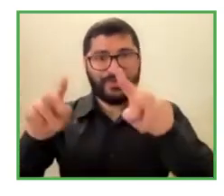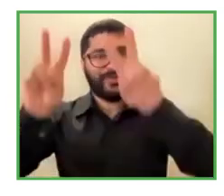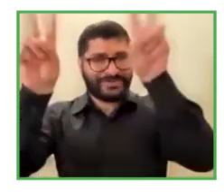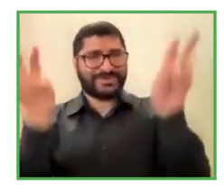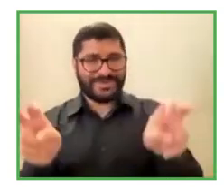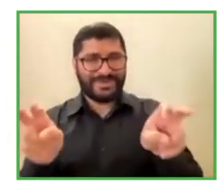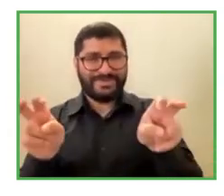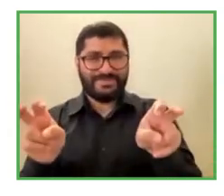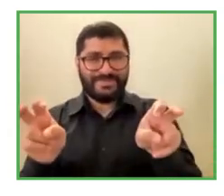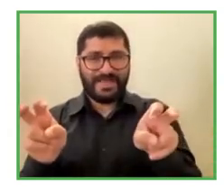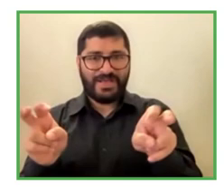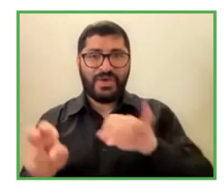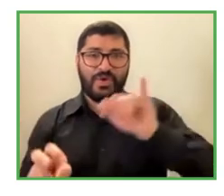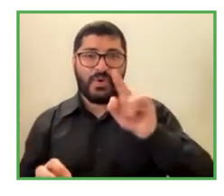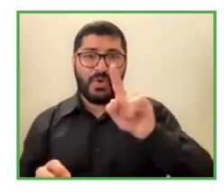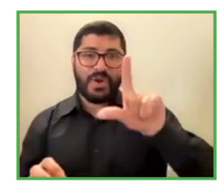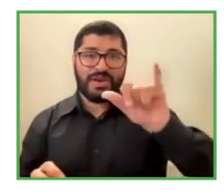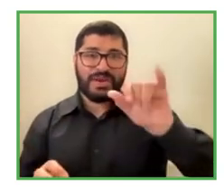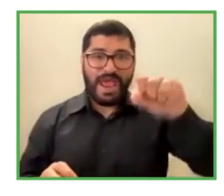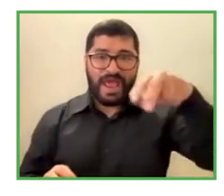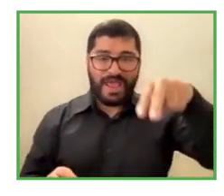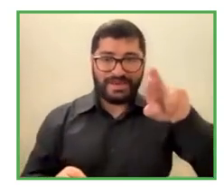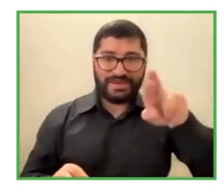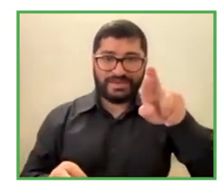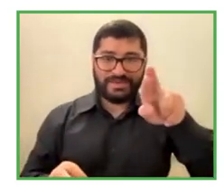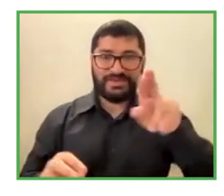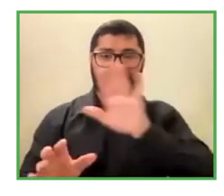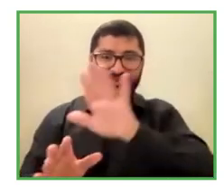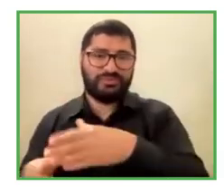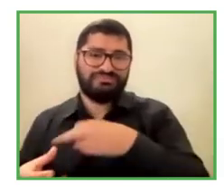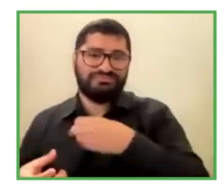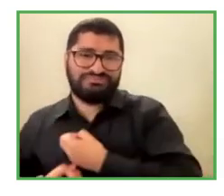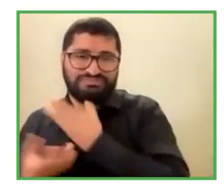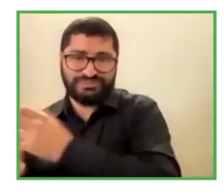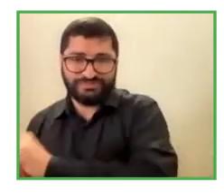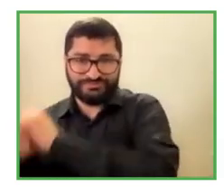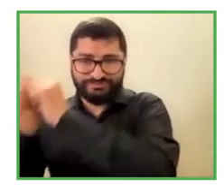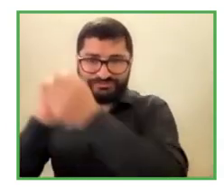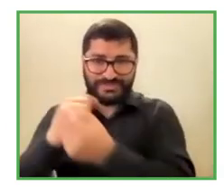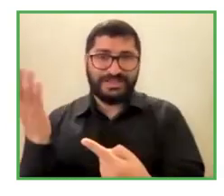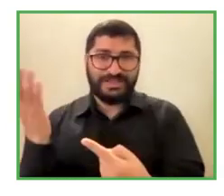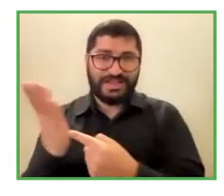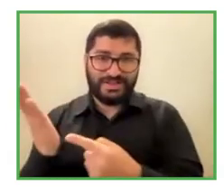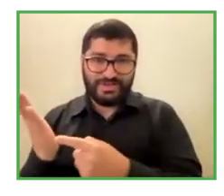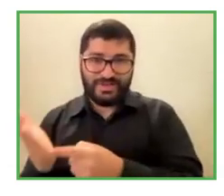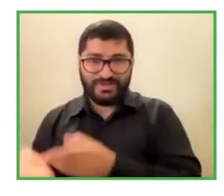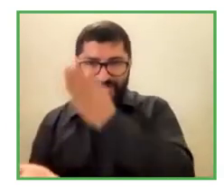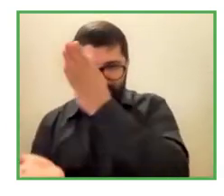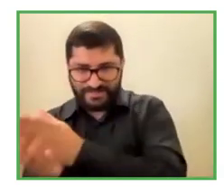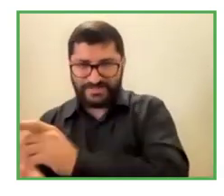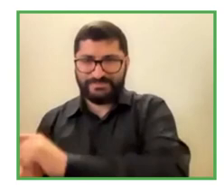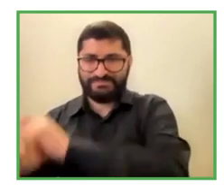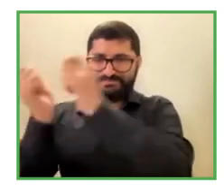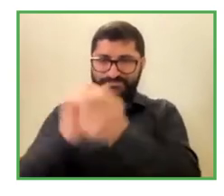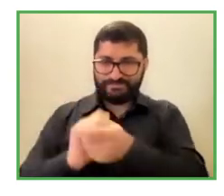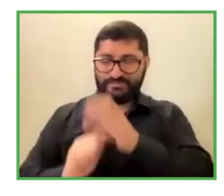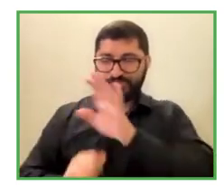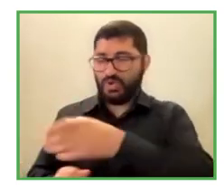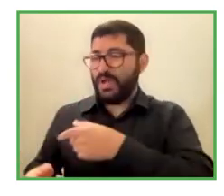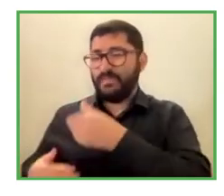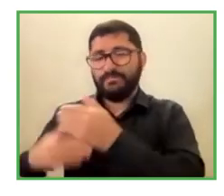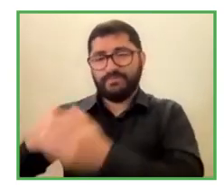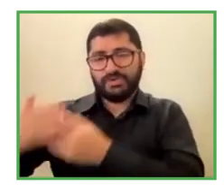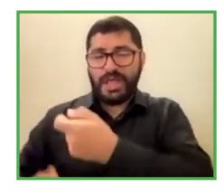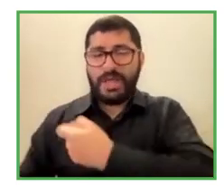the translation involving the technology that needs to be translated into Spanish, and the entire communication phase of